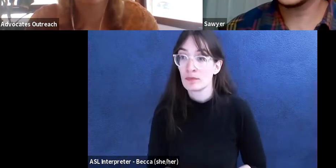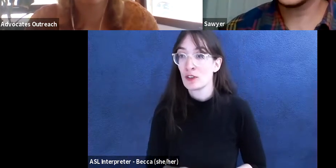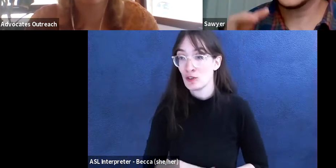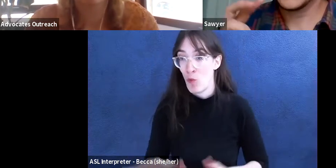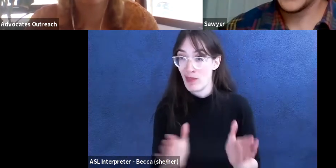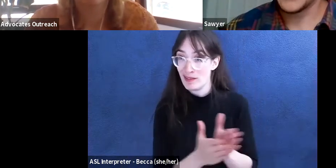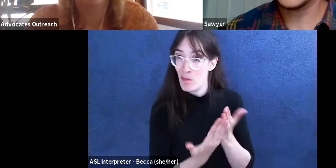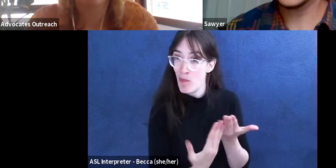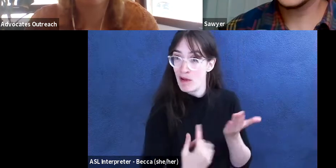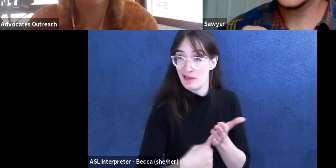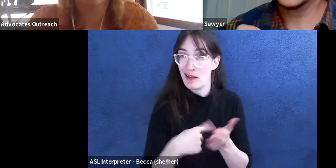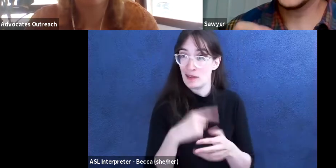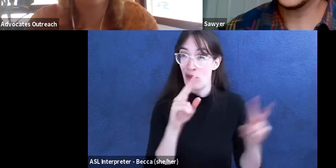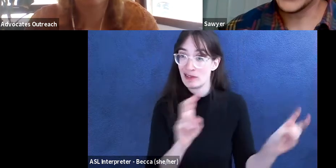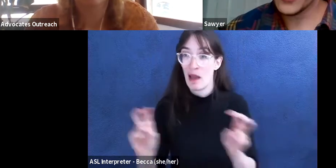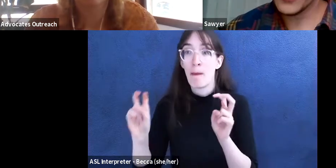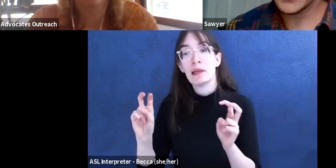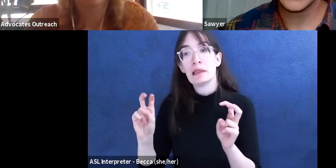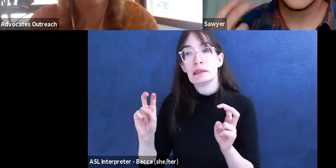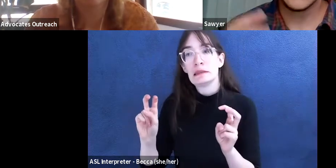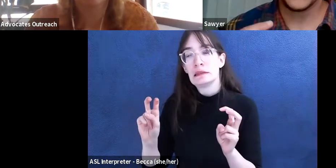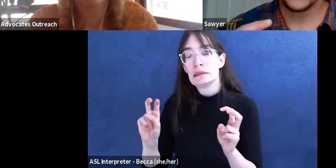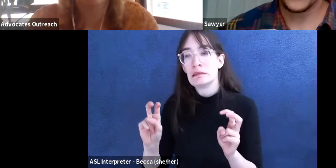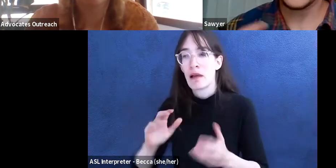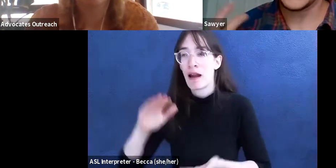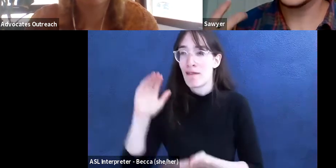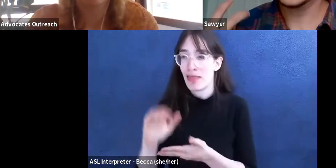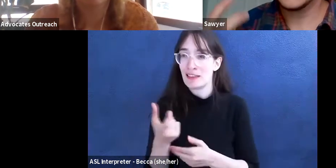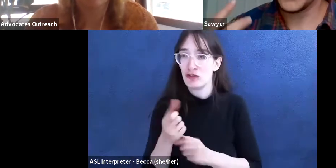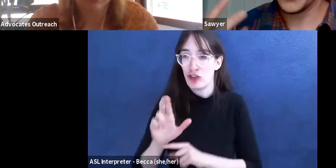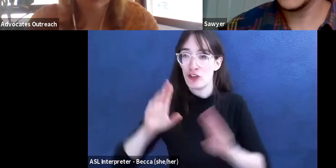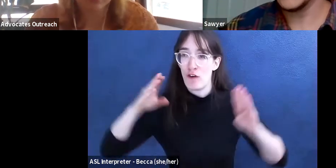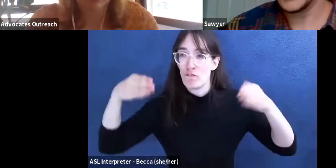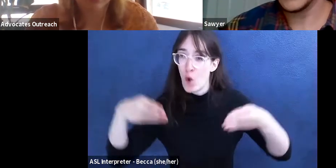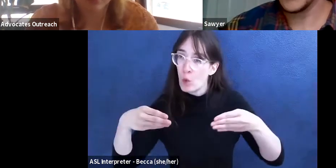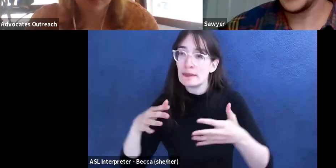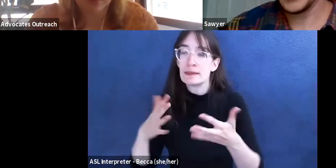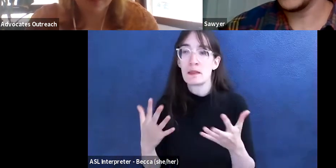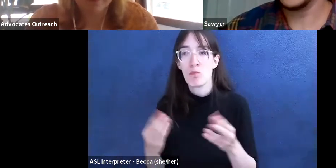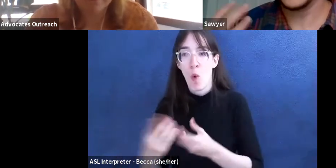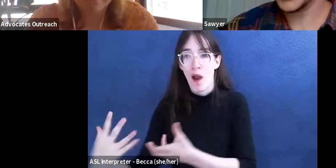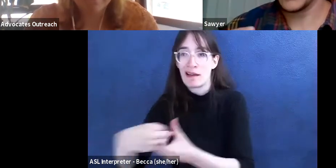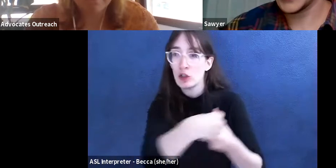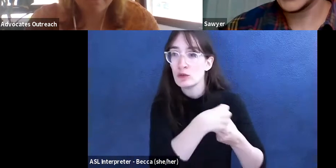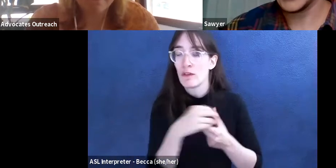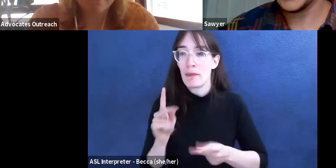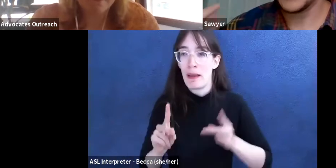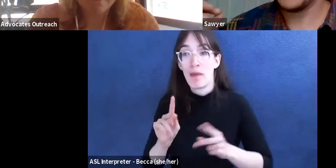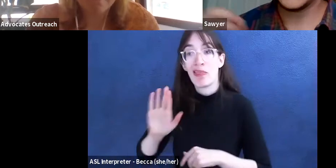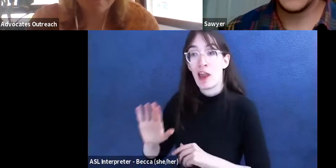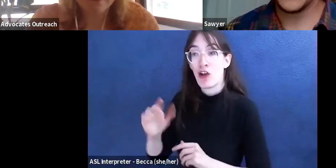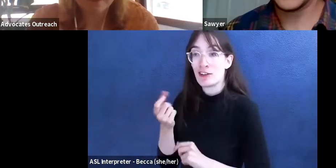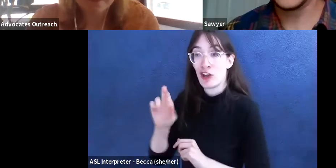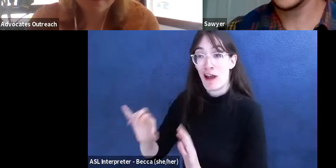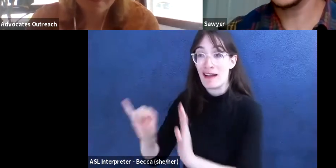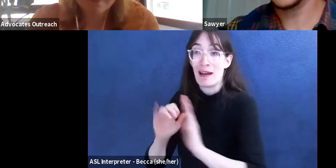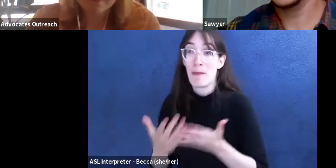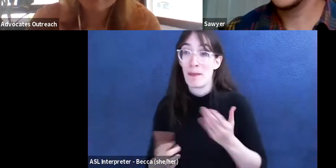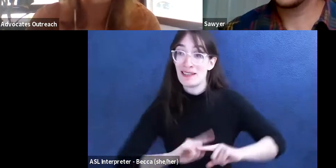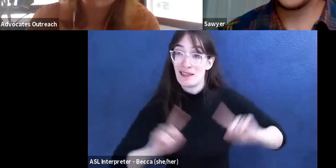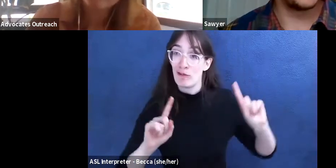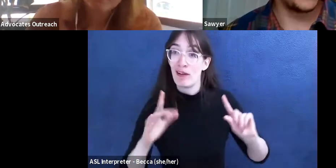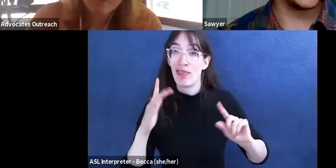touch with what's going on with them and speaking up about it. And there are some really great kids books